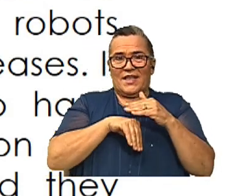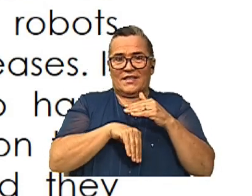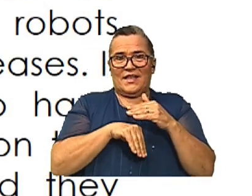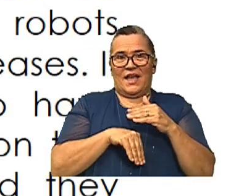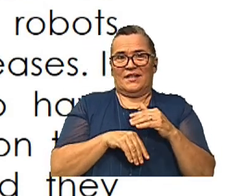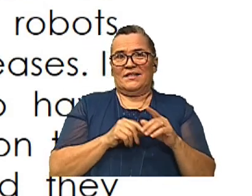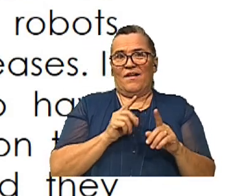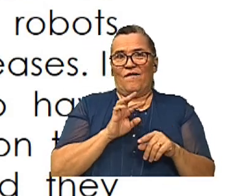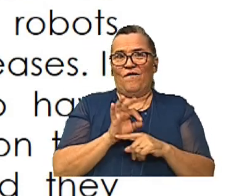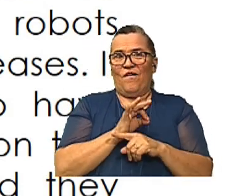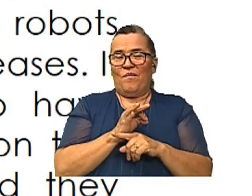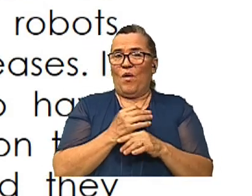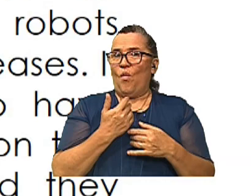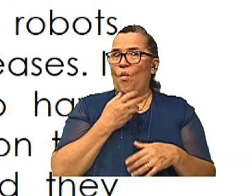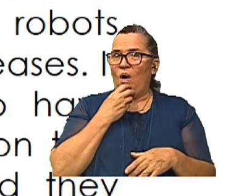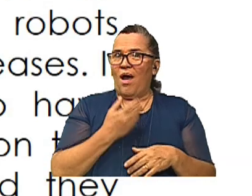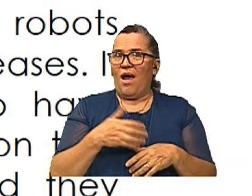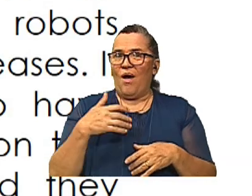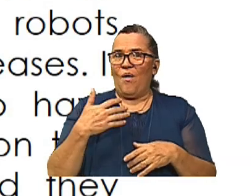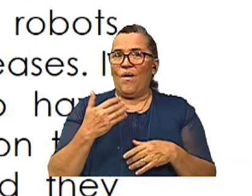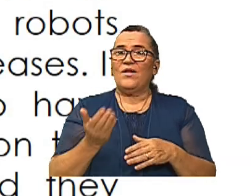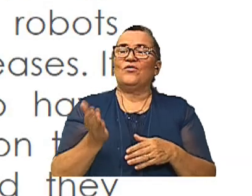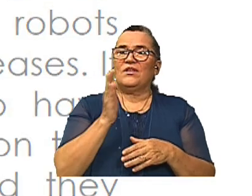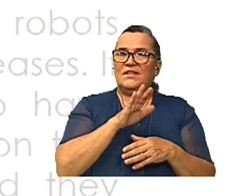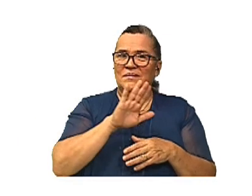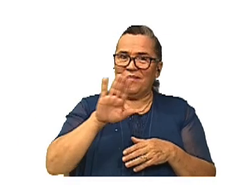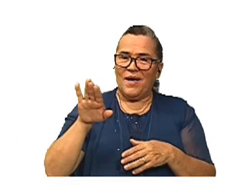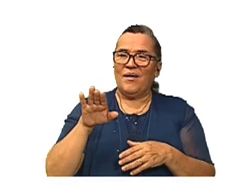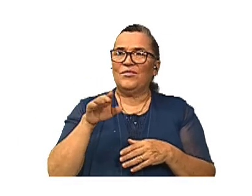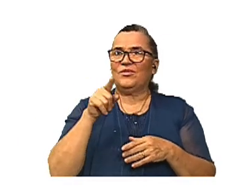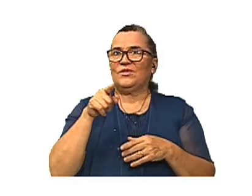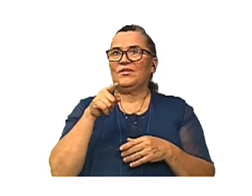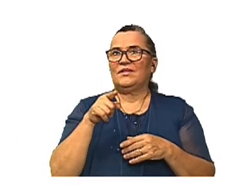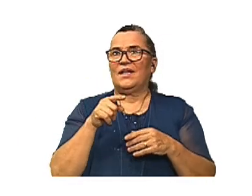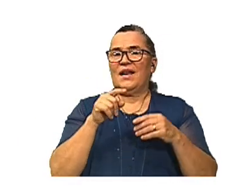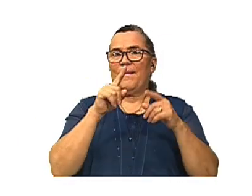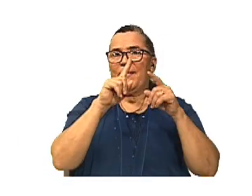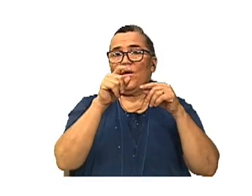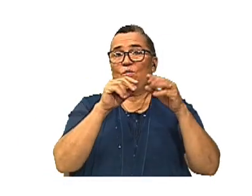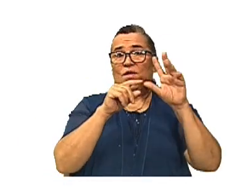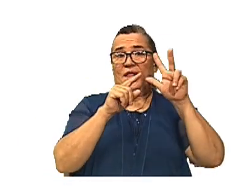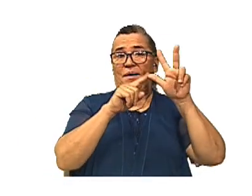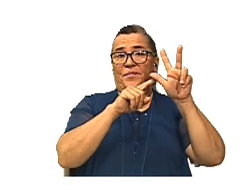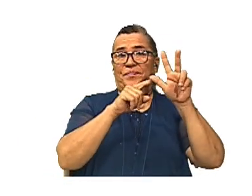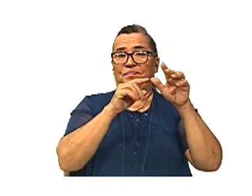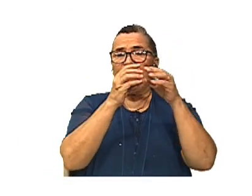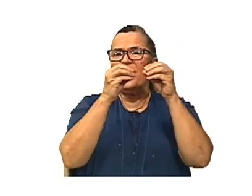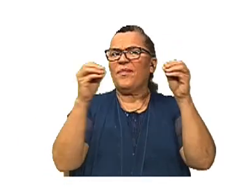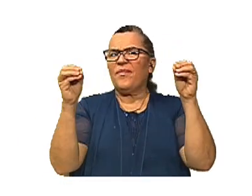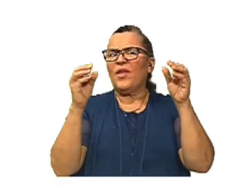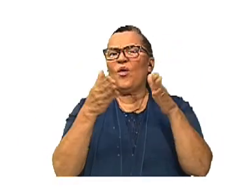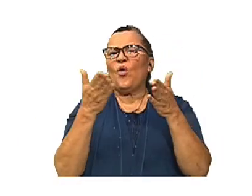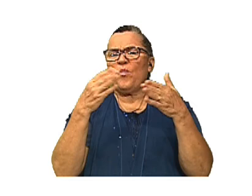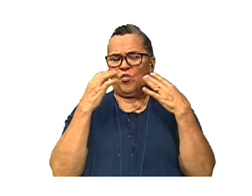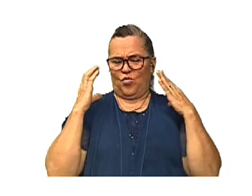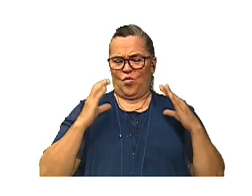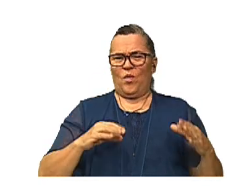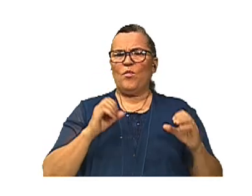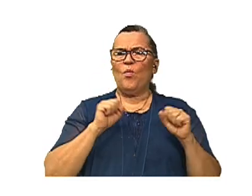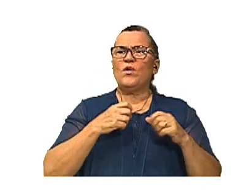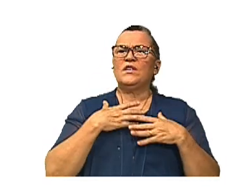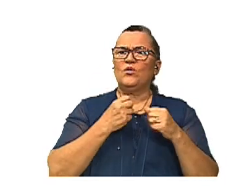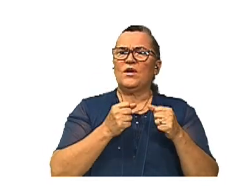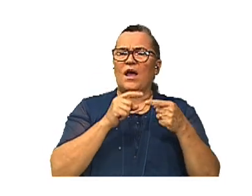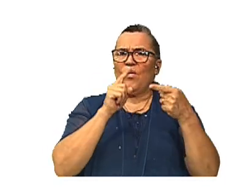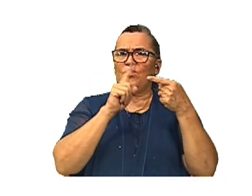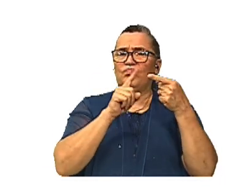mechanics. Well, let's go to the question. Based on the paragraph, how could your body be cured?